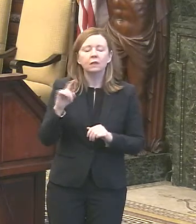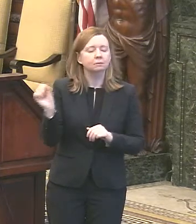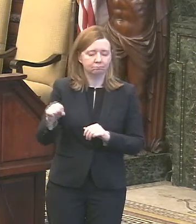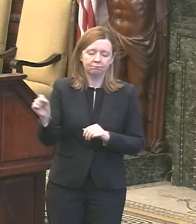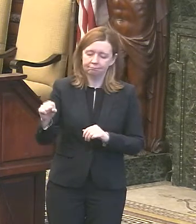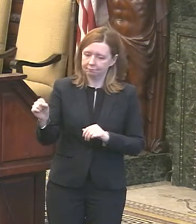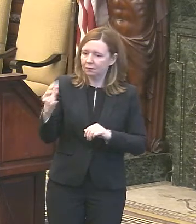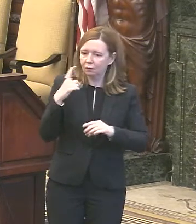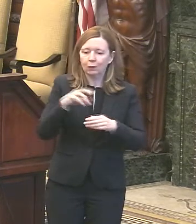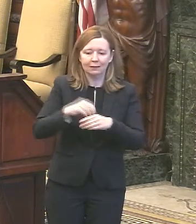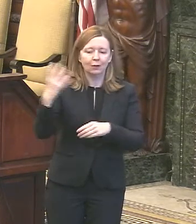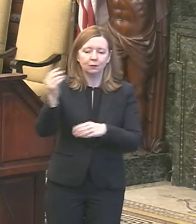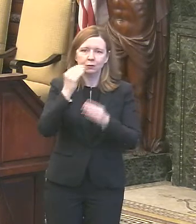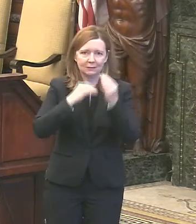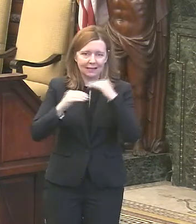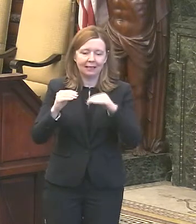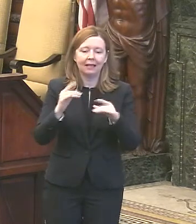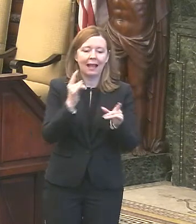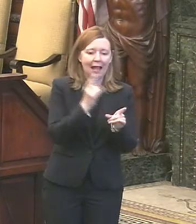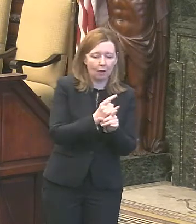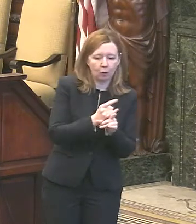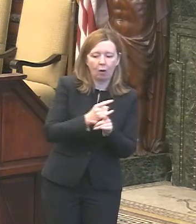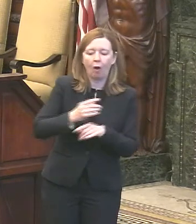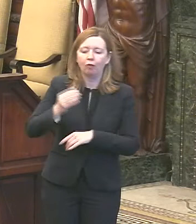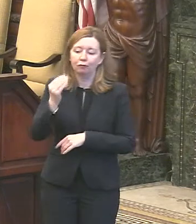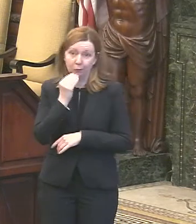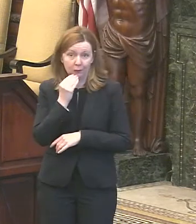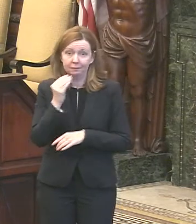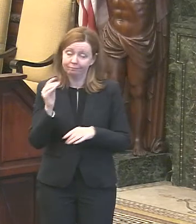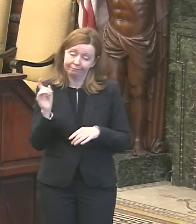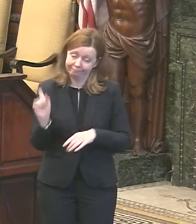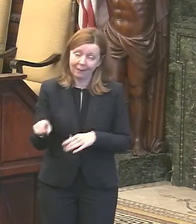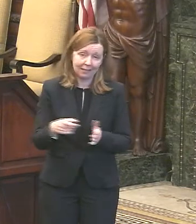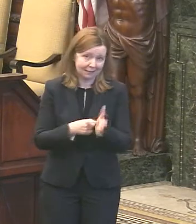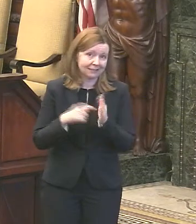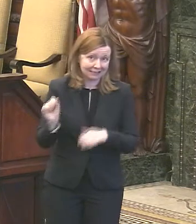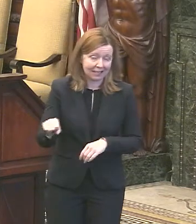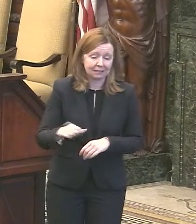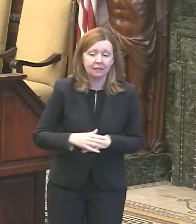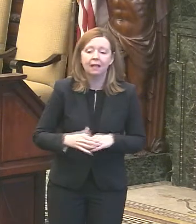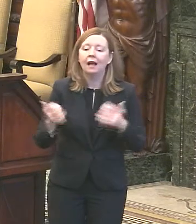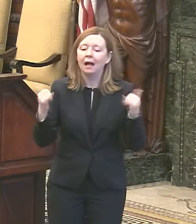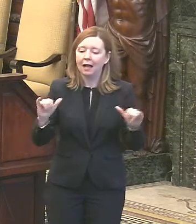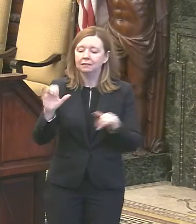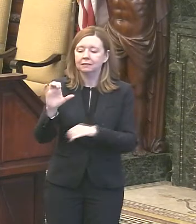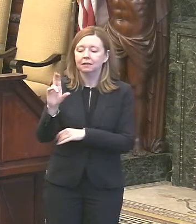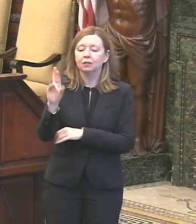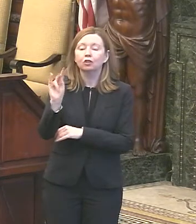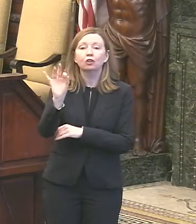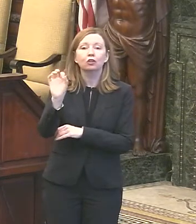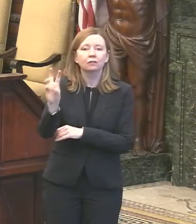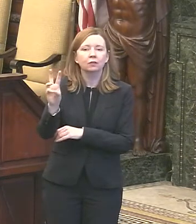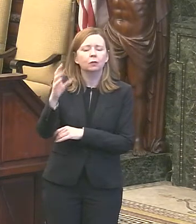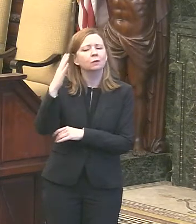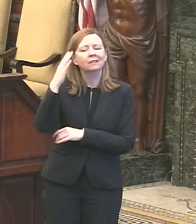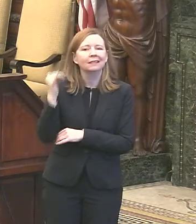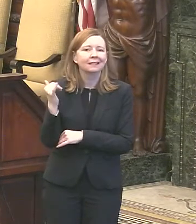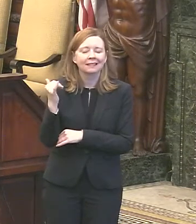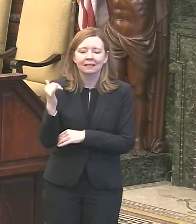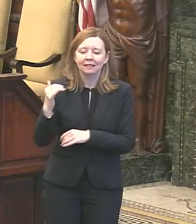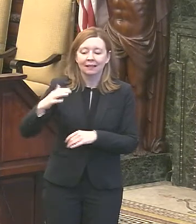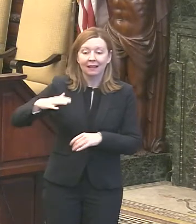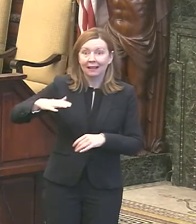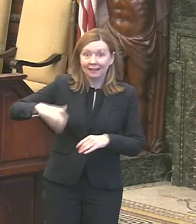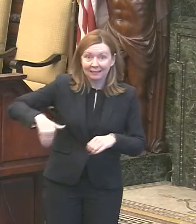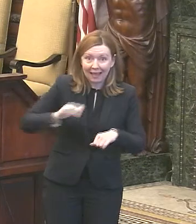Yes, for indoor and outdoor dining, the alcohol can only be served with food, and there's still a curfew. And the reason for that is that it's late at